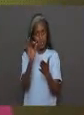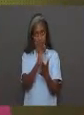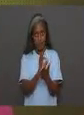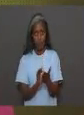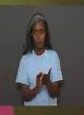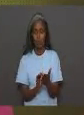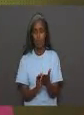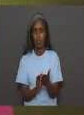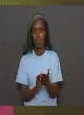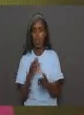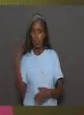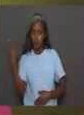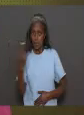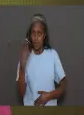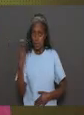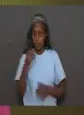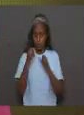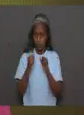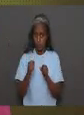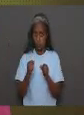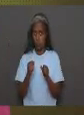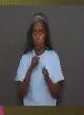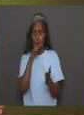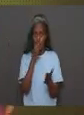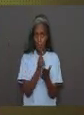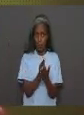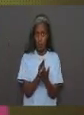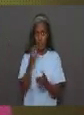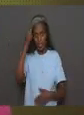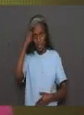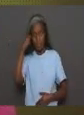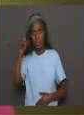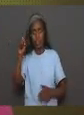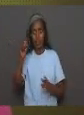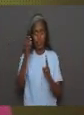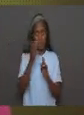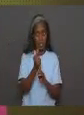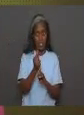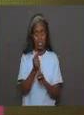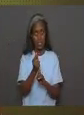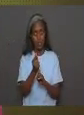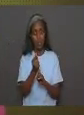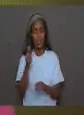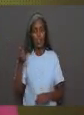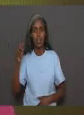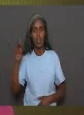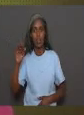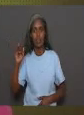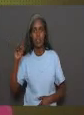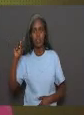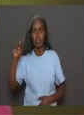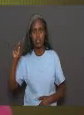This formula can be used to prove a theorem regarding